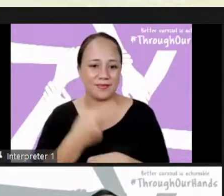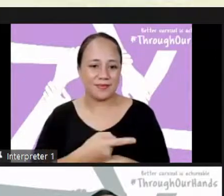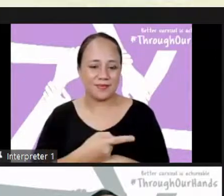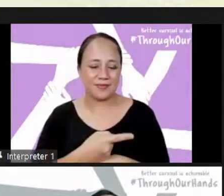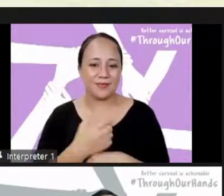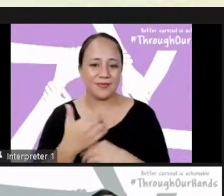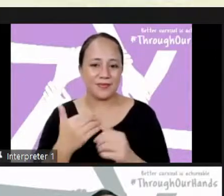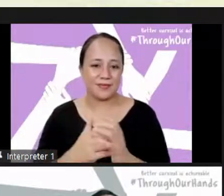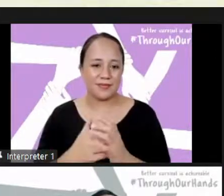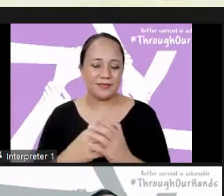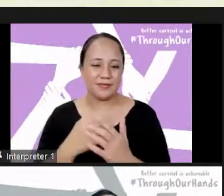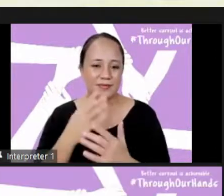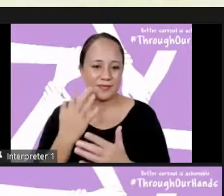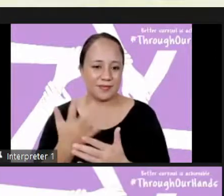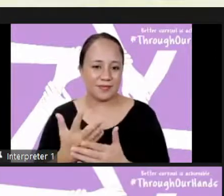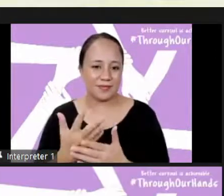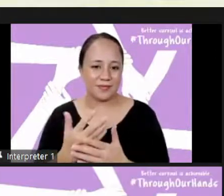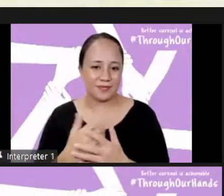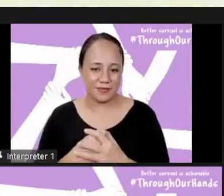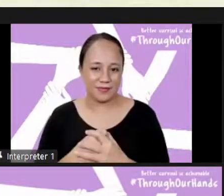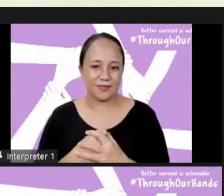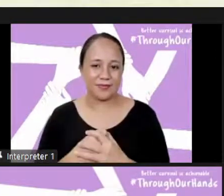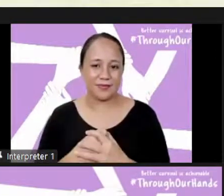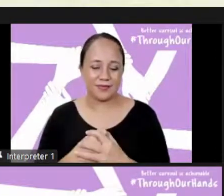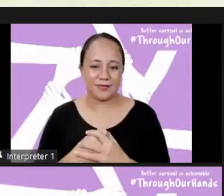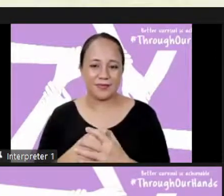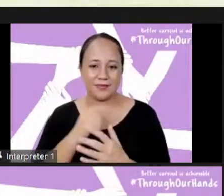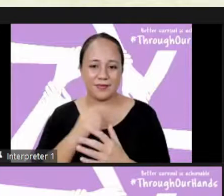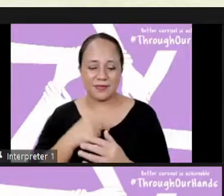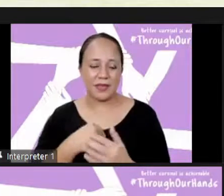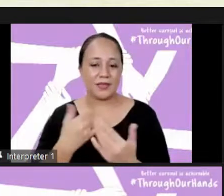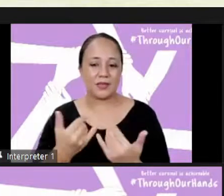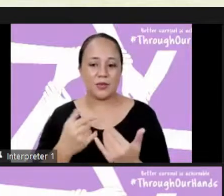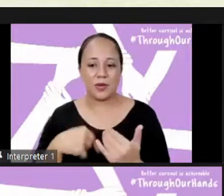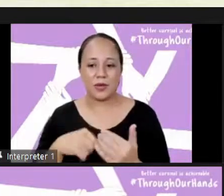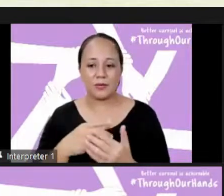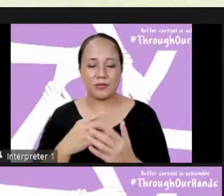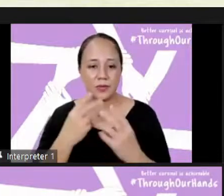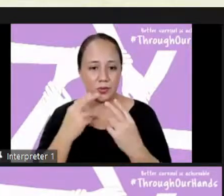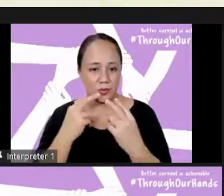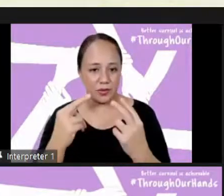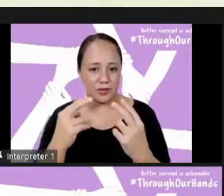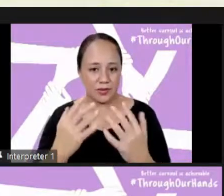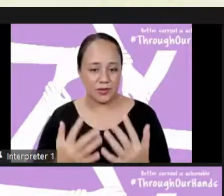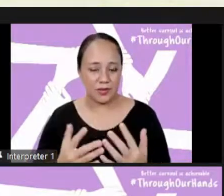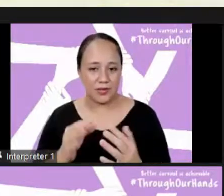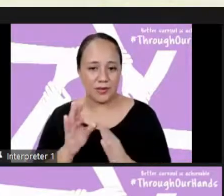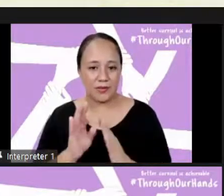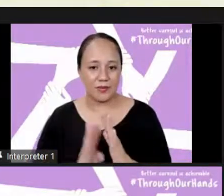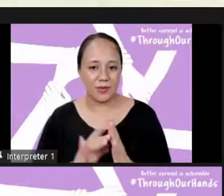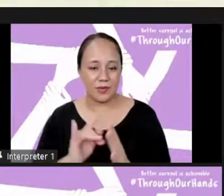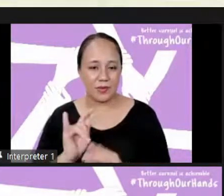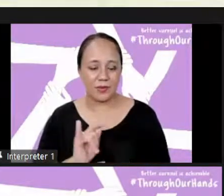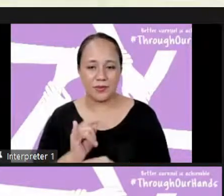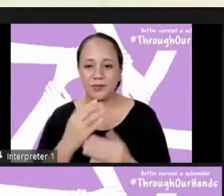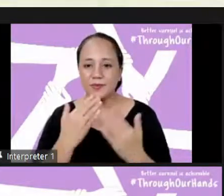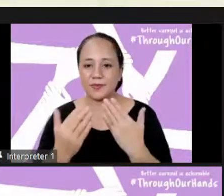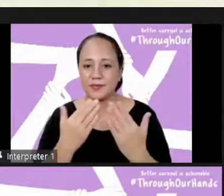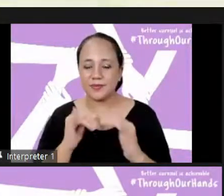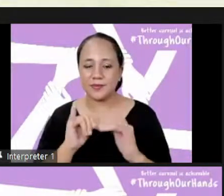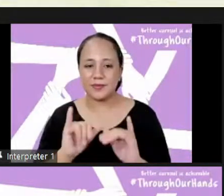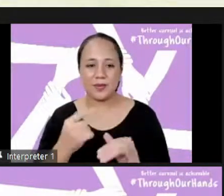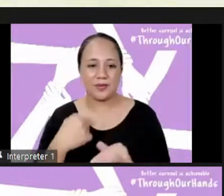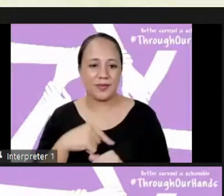summit. Again, to our speakers and panelists, attendees and guests, and of course to our streamers from Facebook and YouTube. Thank you for staying with